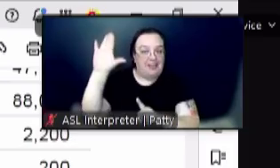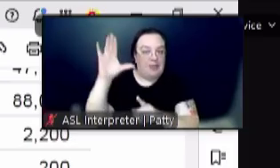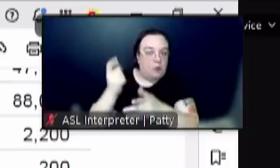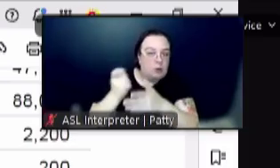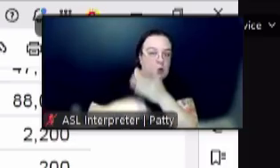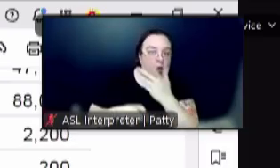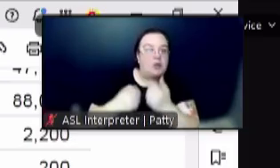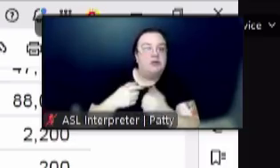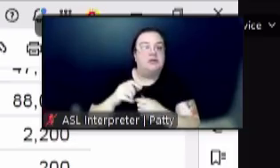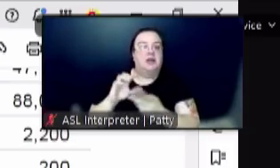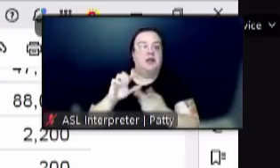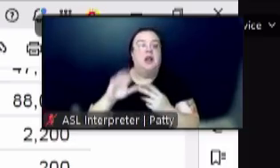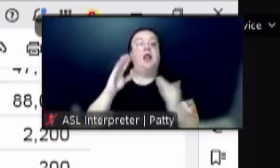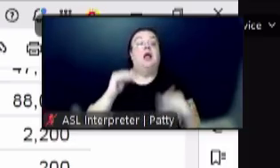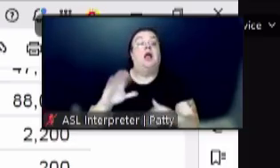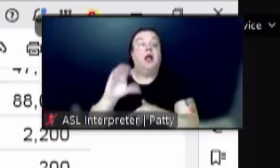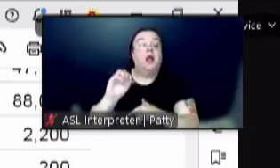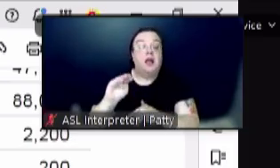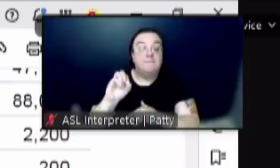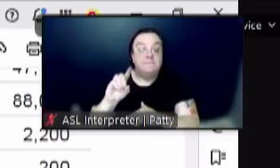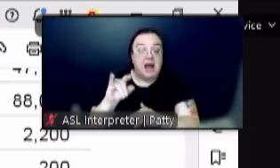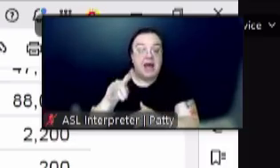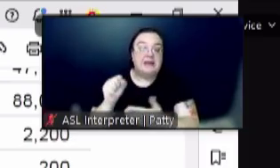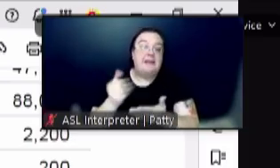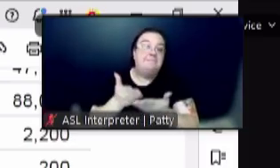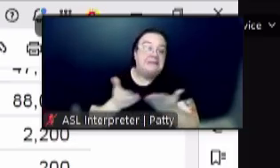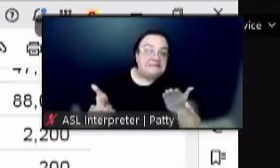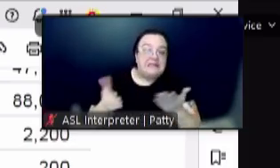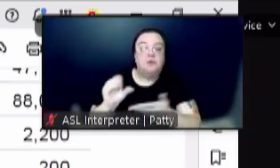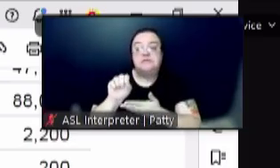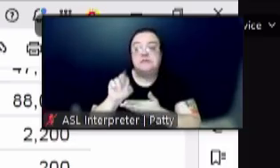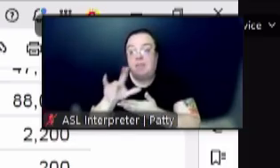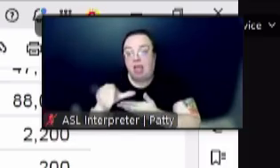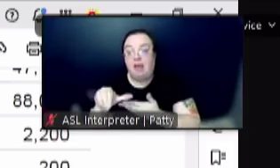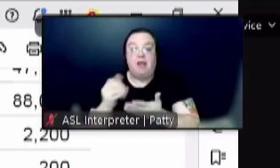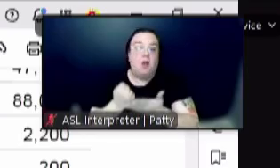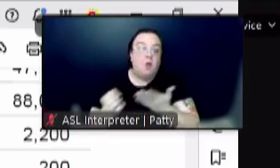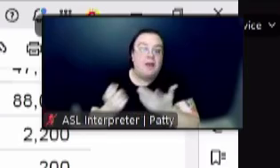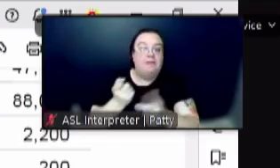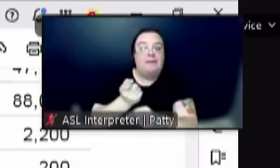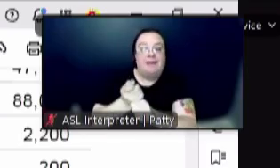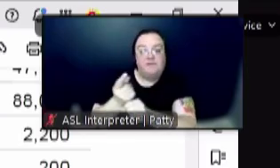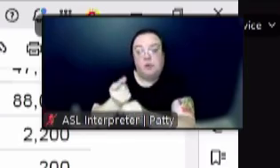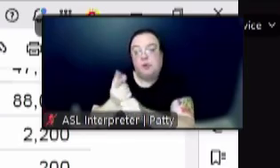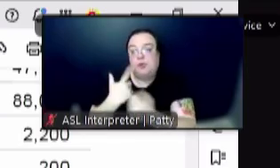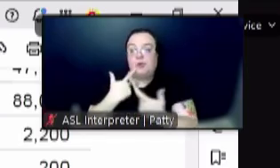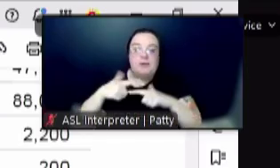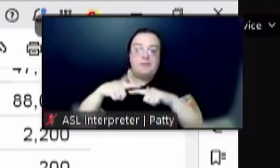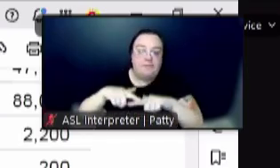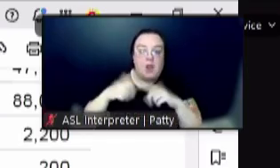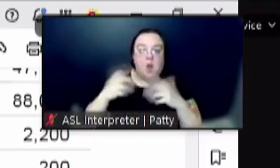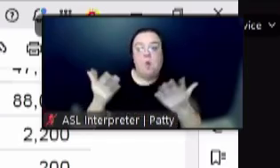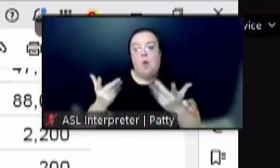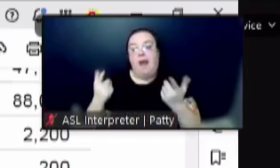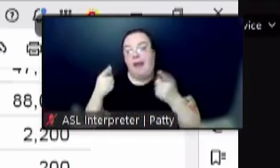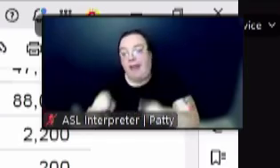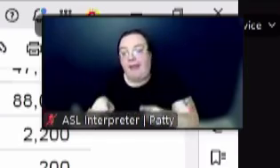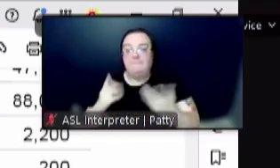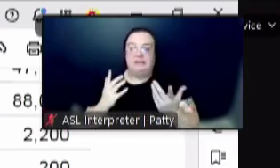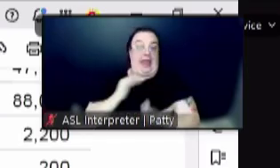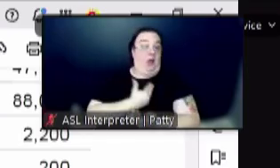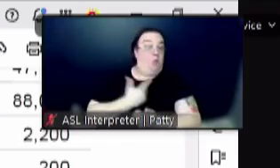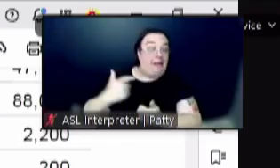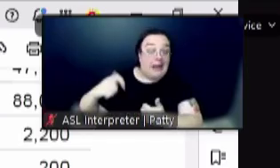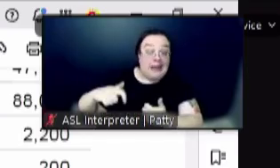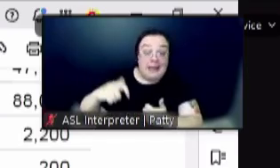the commodities, material supplies and equipment from year to year, depending upon what happens and what we need. You